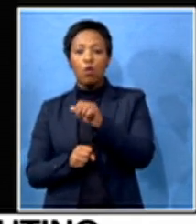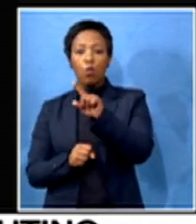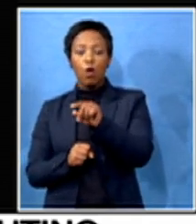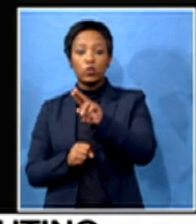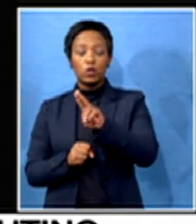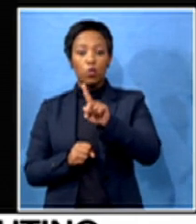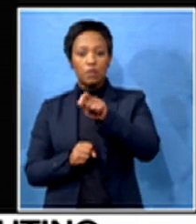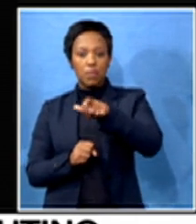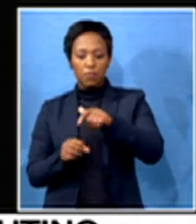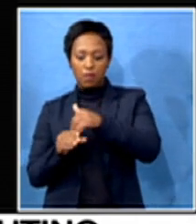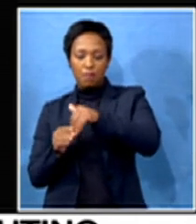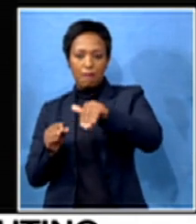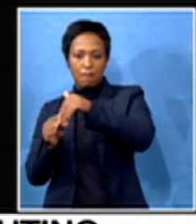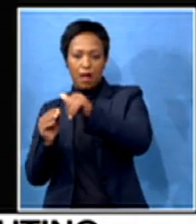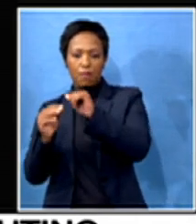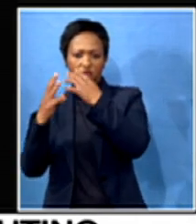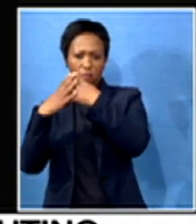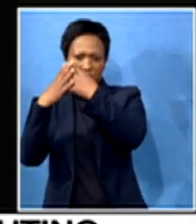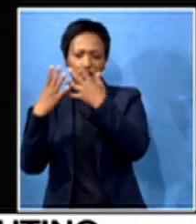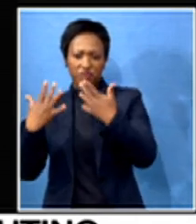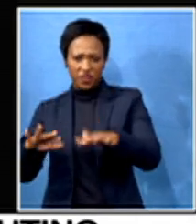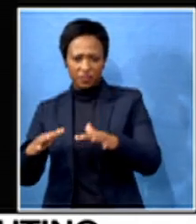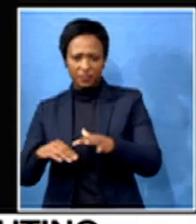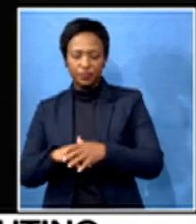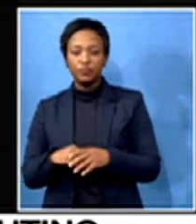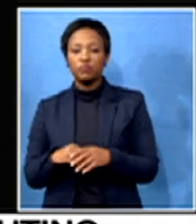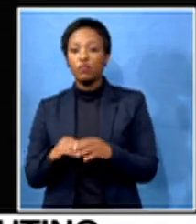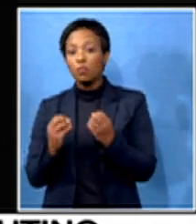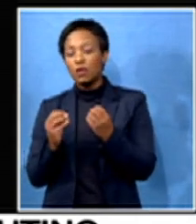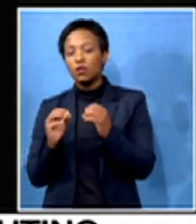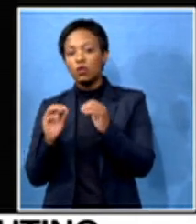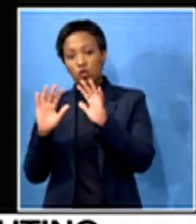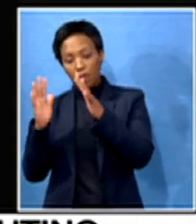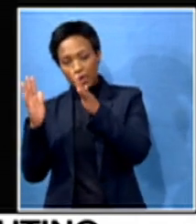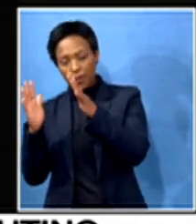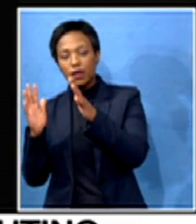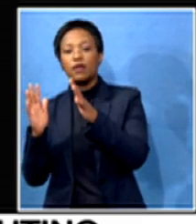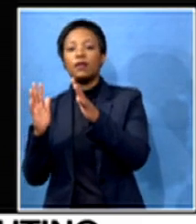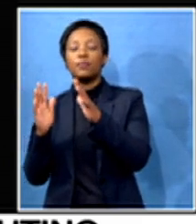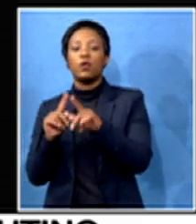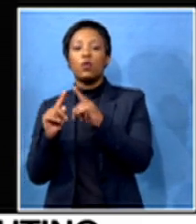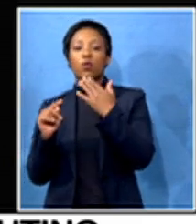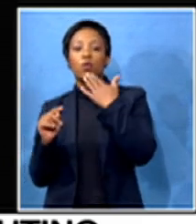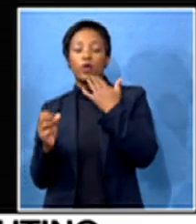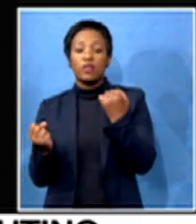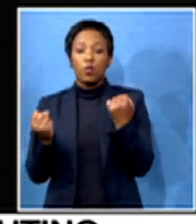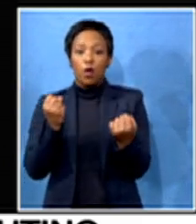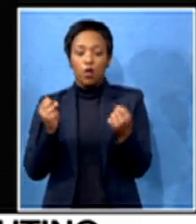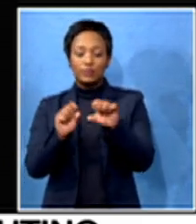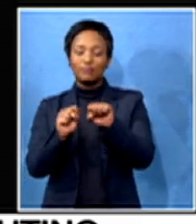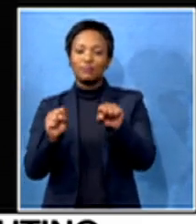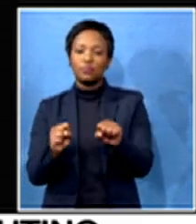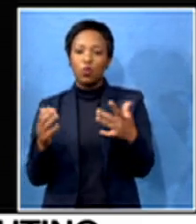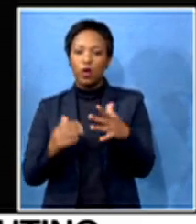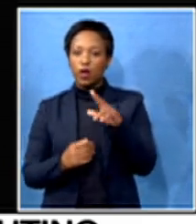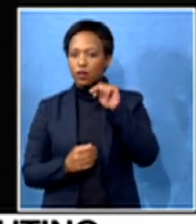of prison. I mean, it's very commendable looking at the justice terrain in Nigeria.